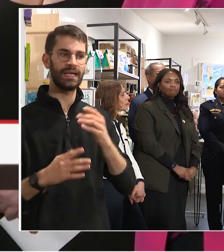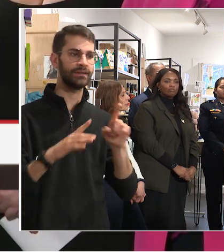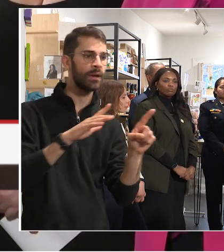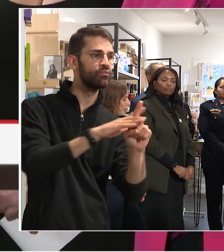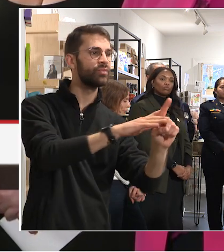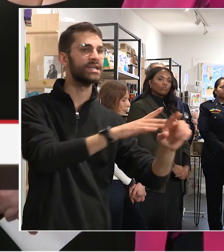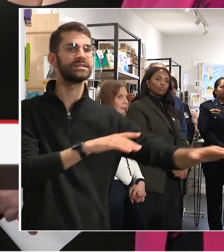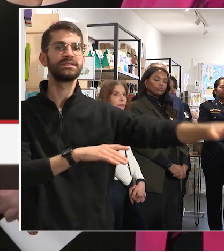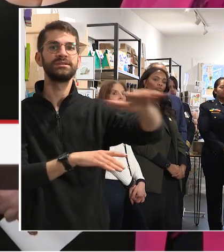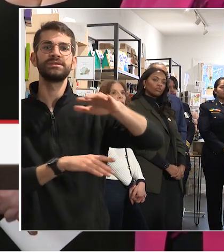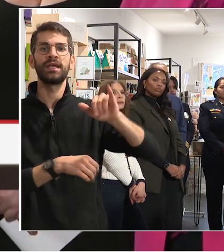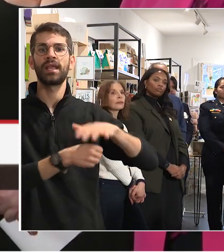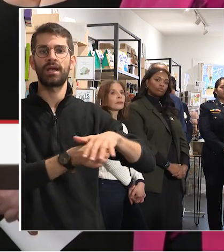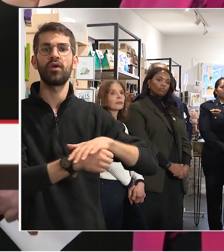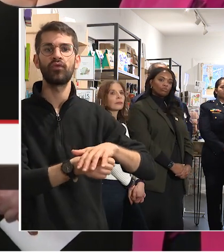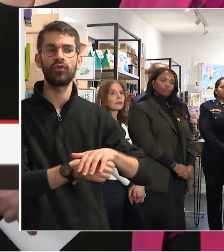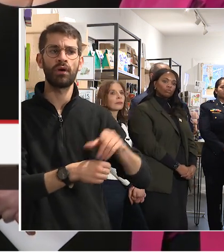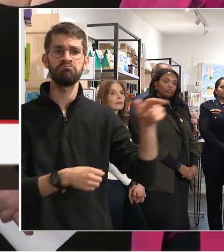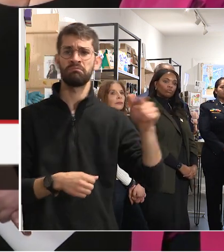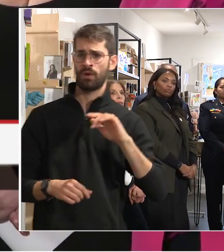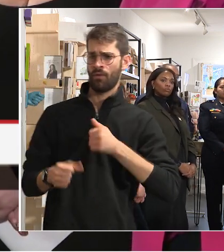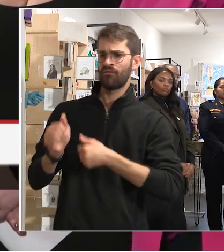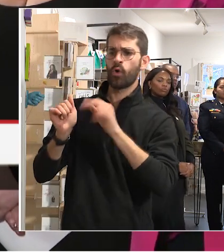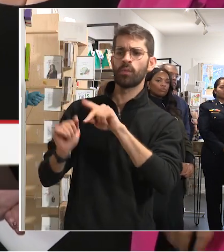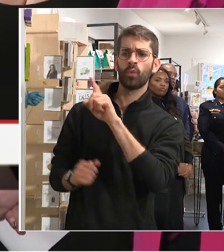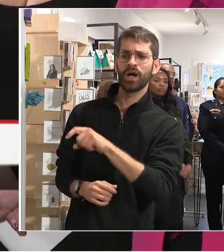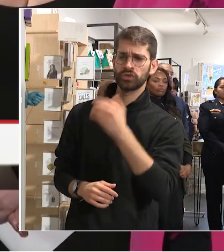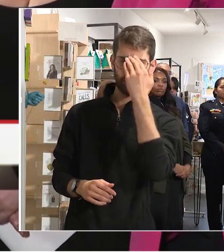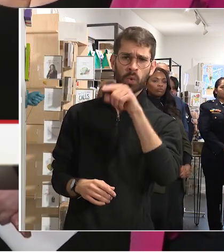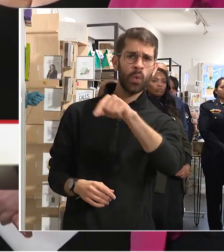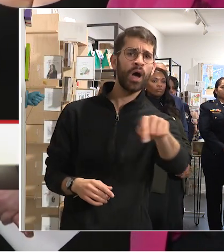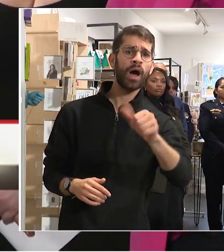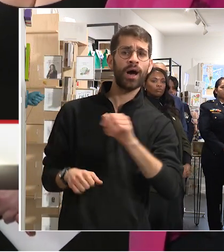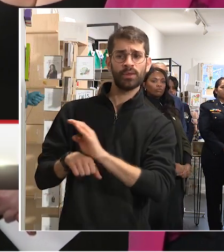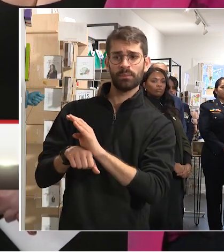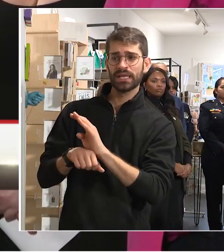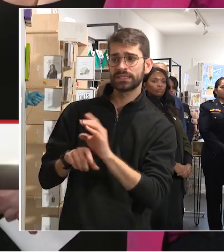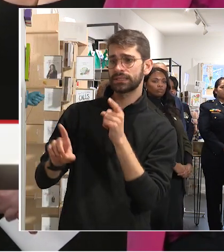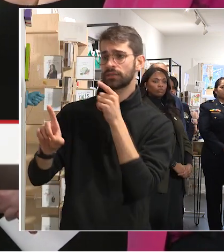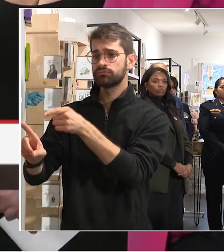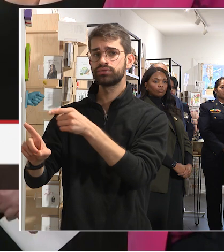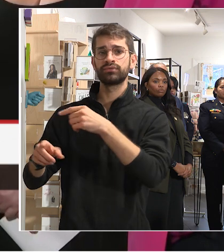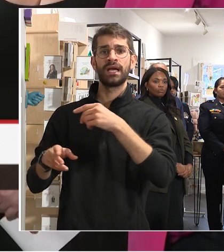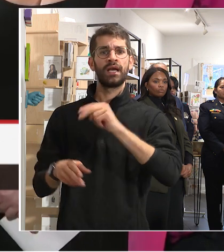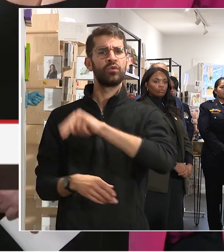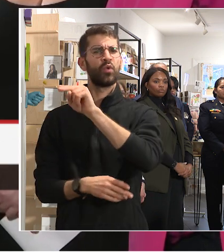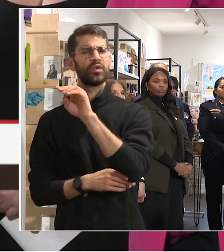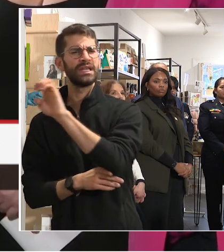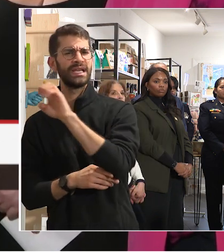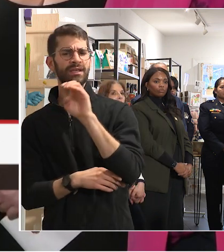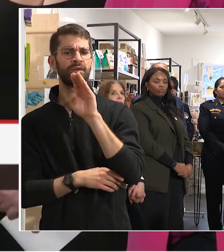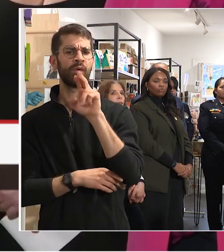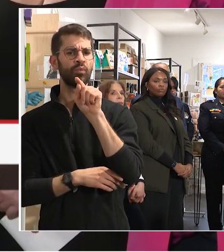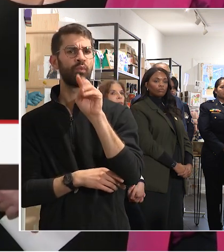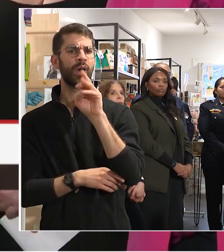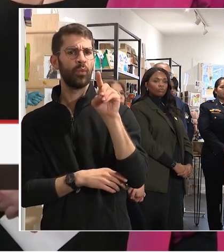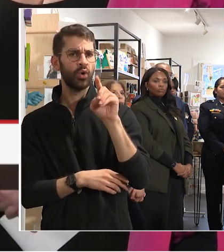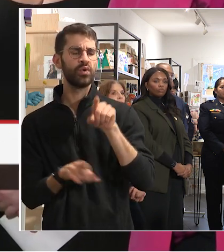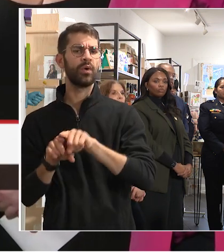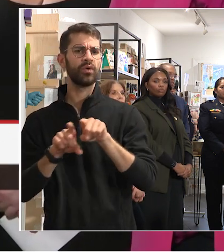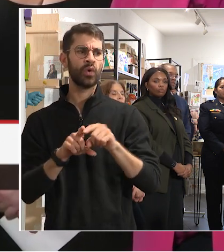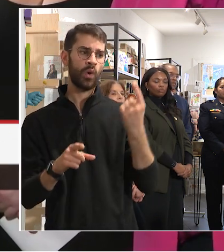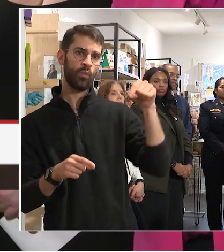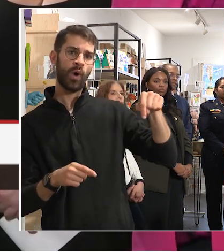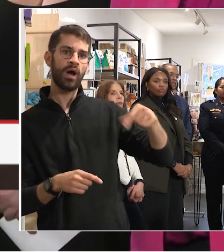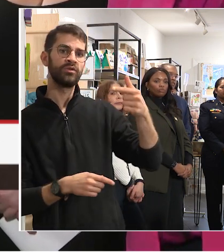Chief, can you, just a follow-up question on that. We know that there were other businesses targeted in Northeast, Market Street Northeast, I believe Brentwood neighborhood as well, Yep. and one more